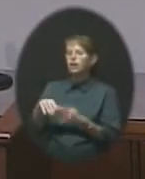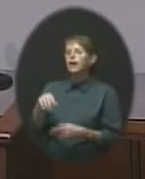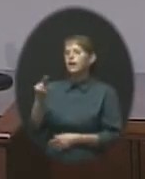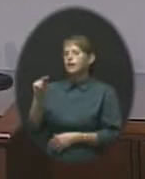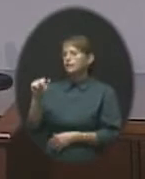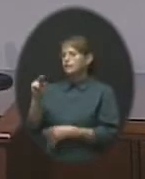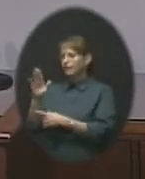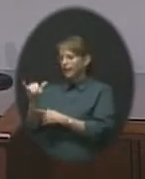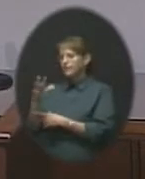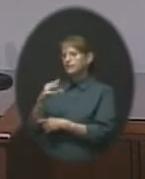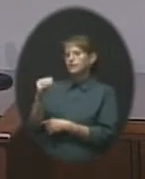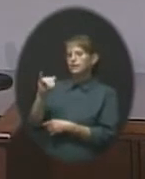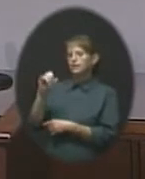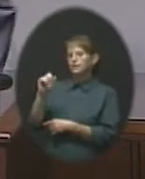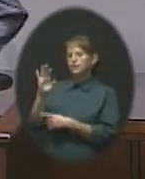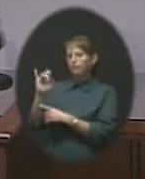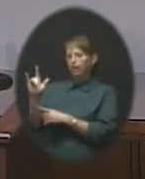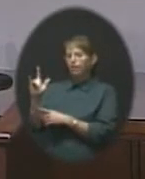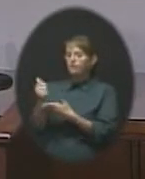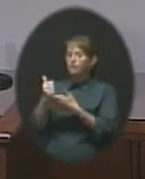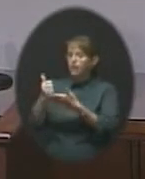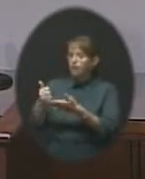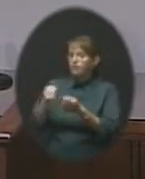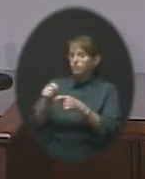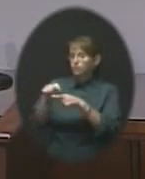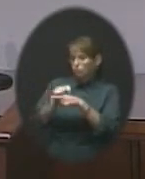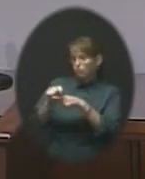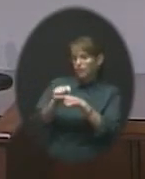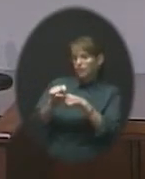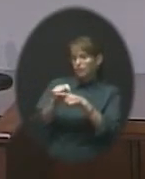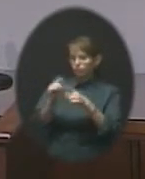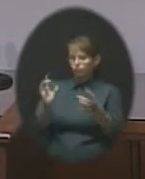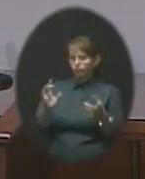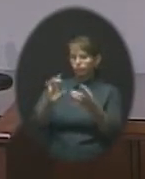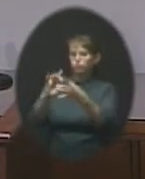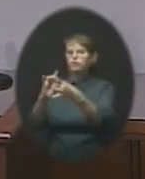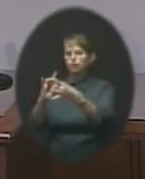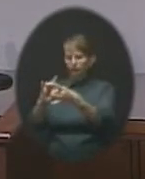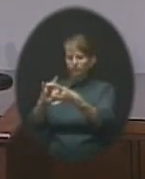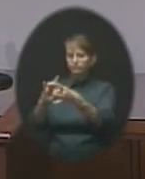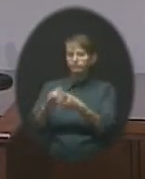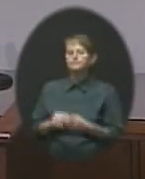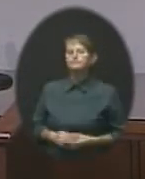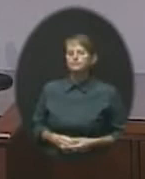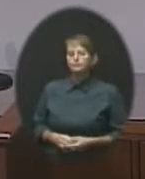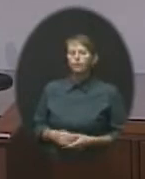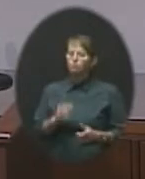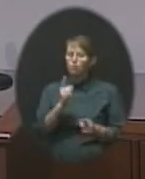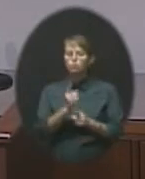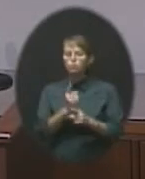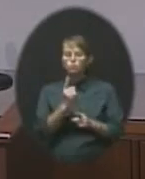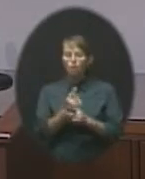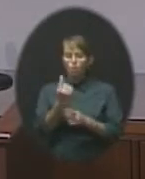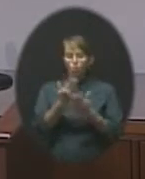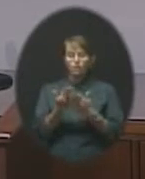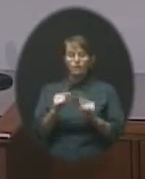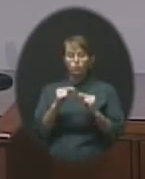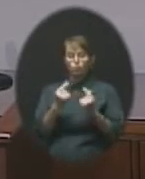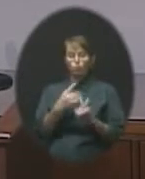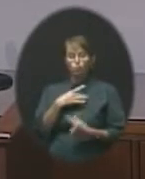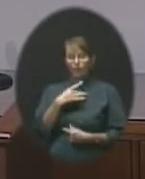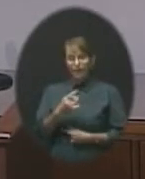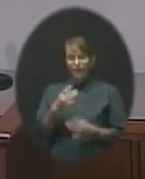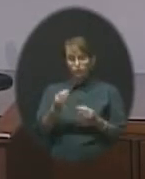some focus areas and helping to bridge that gap. You're so correct. One of the things the group would like to put a